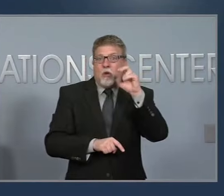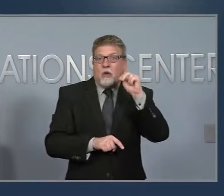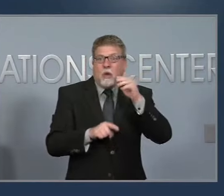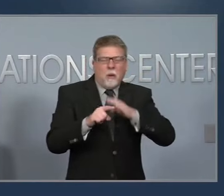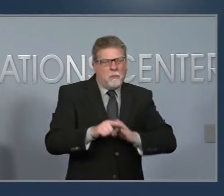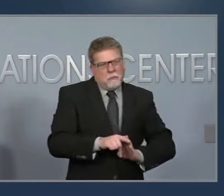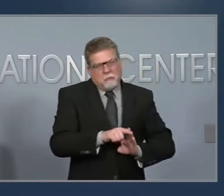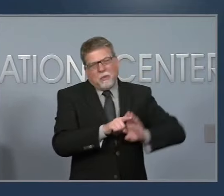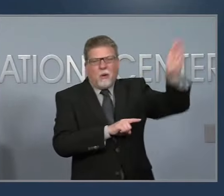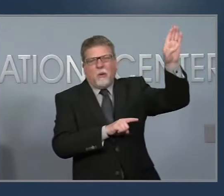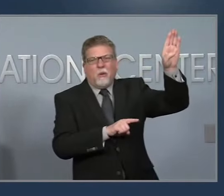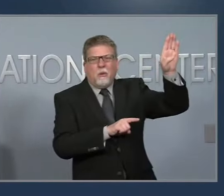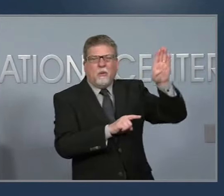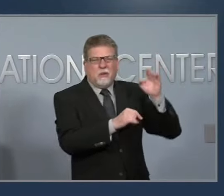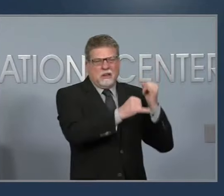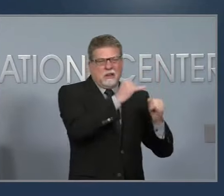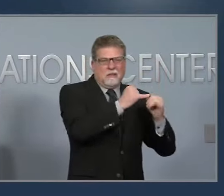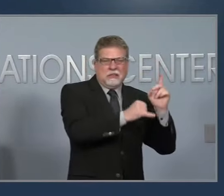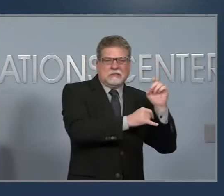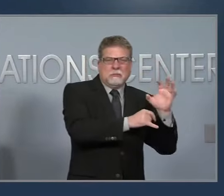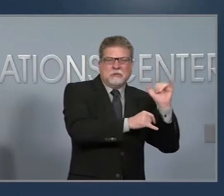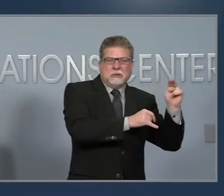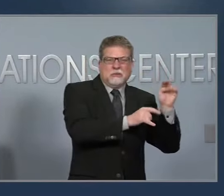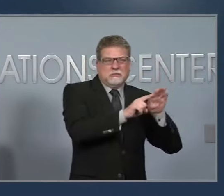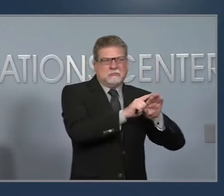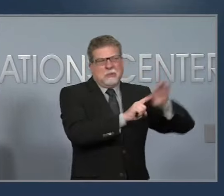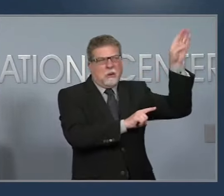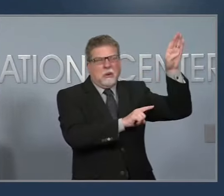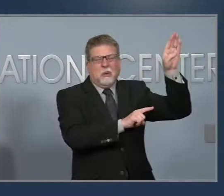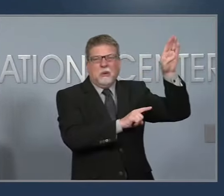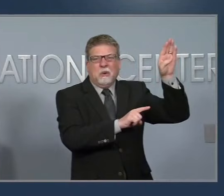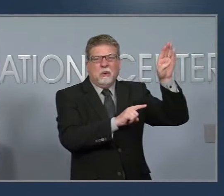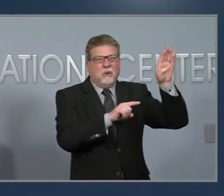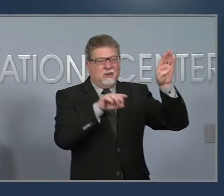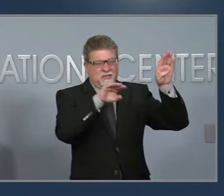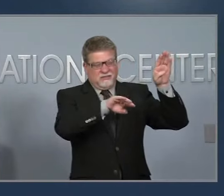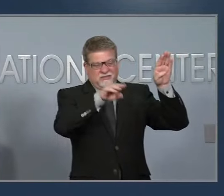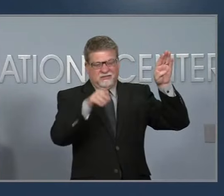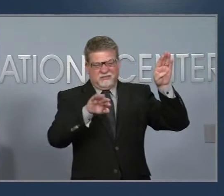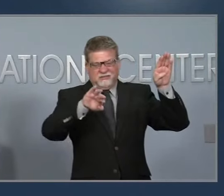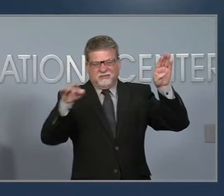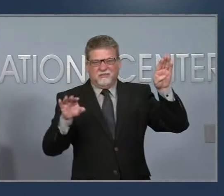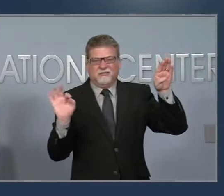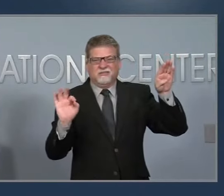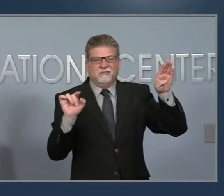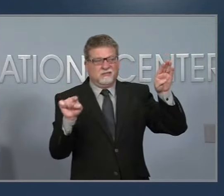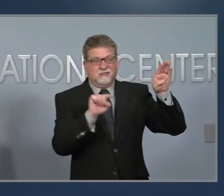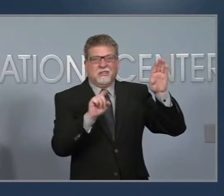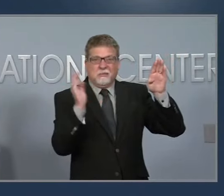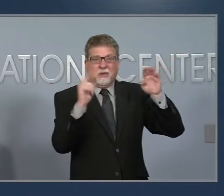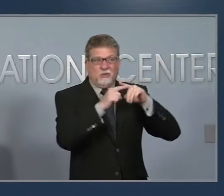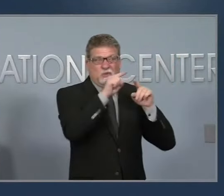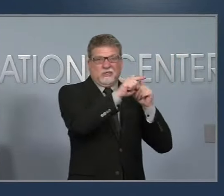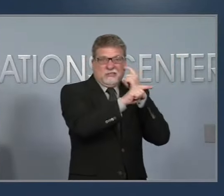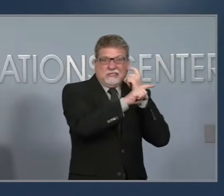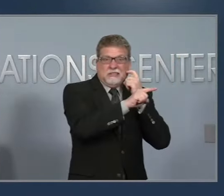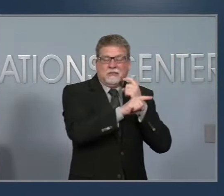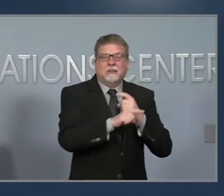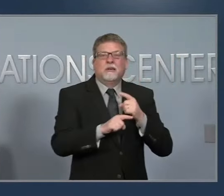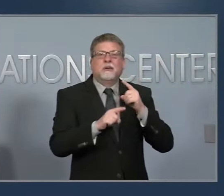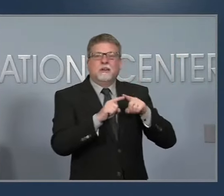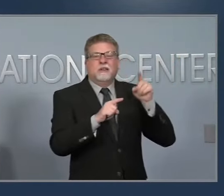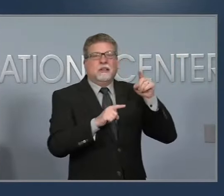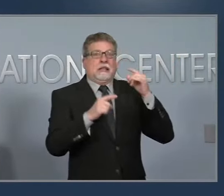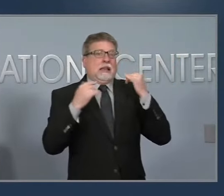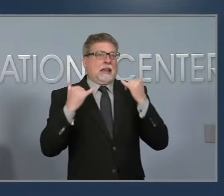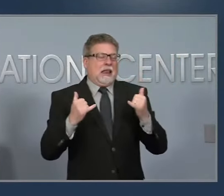rapid increase in late December and early January, dwarfing the previous surges. Let's zoom in and look at